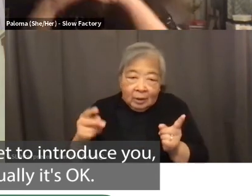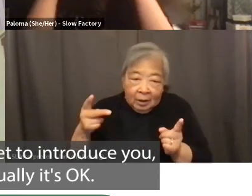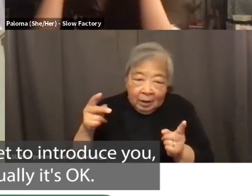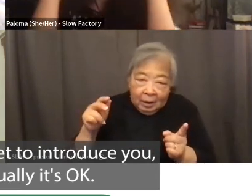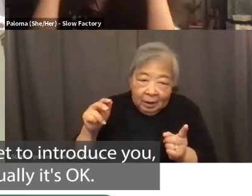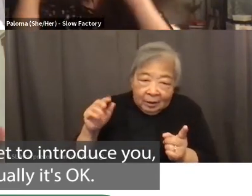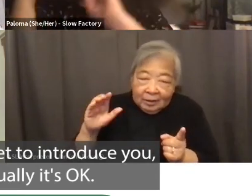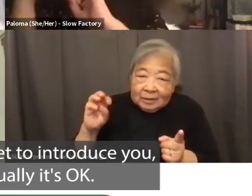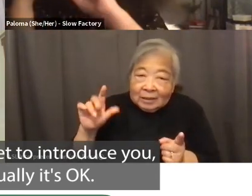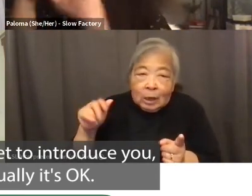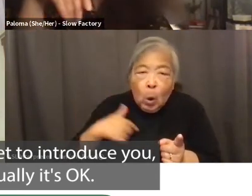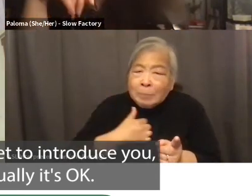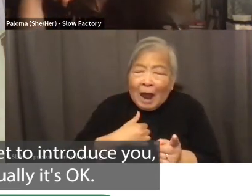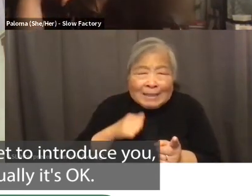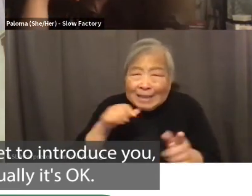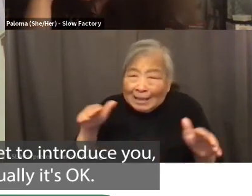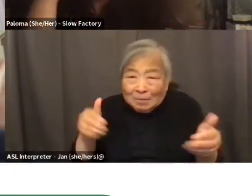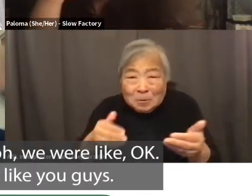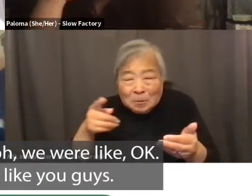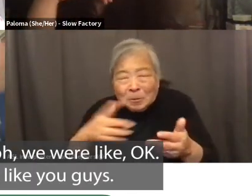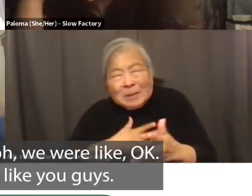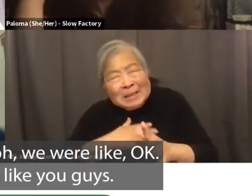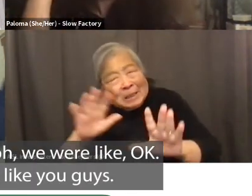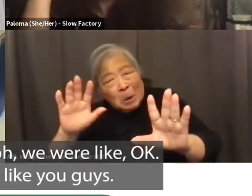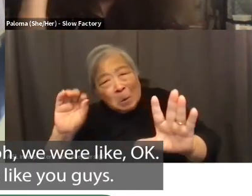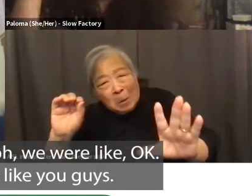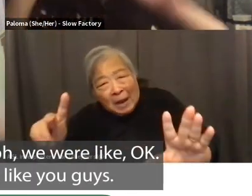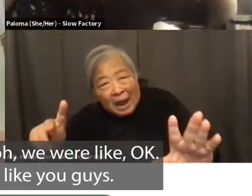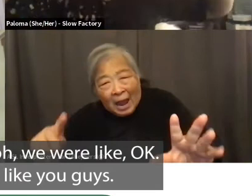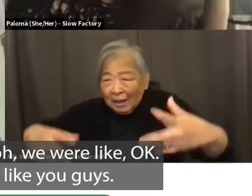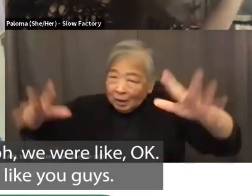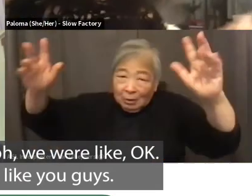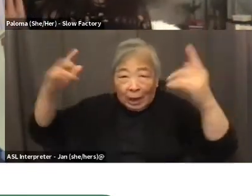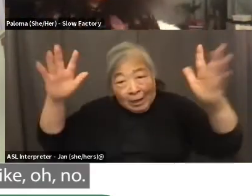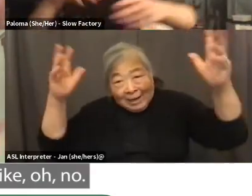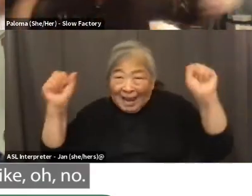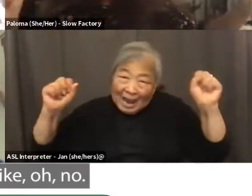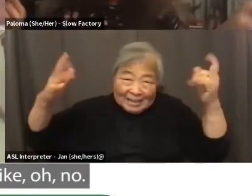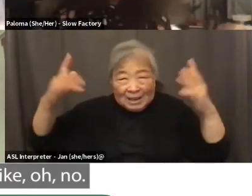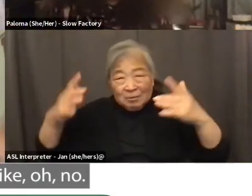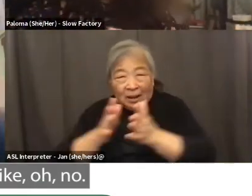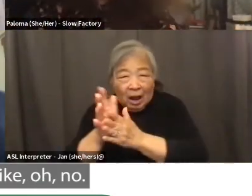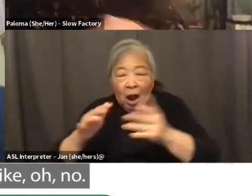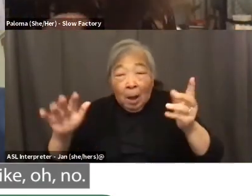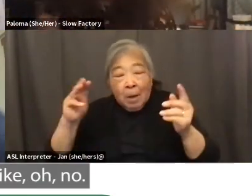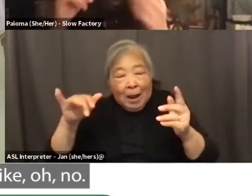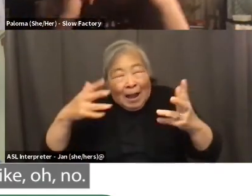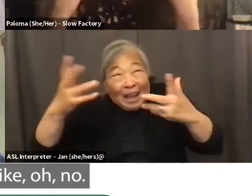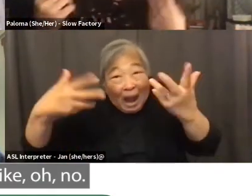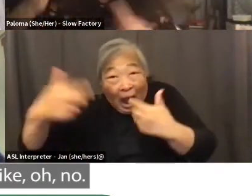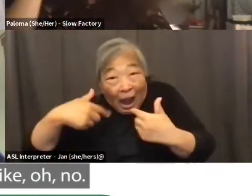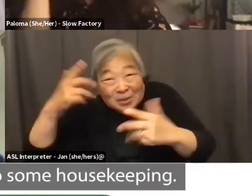but usually we it's okay. You were like, we were like, okay. We were like, yes. Yeah, I was like,